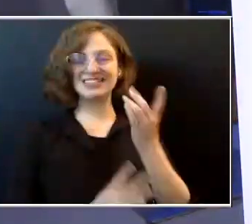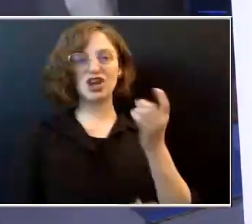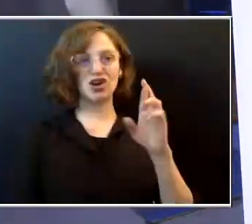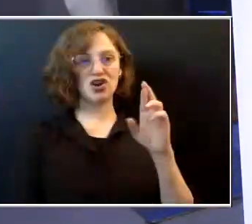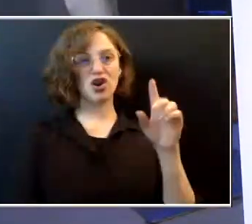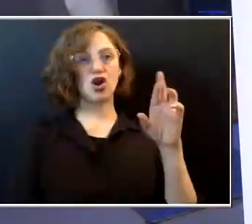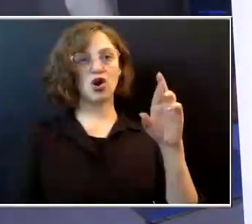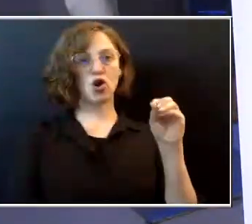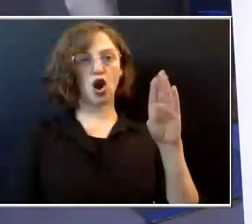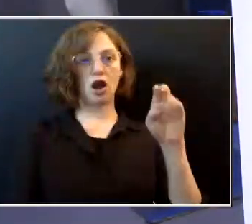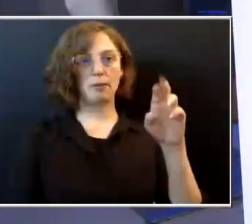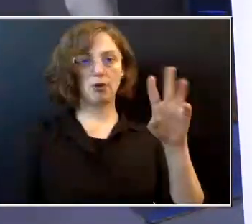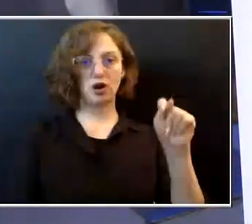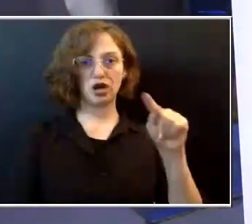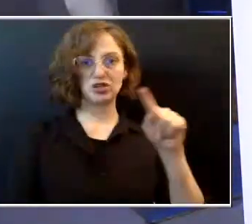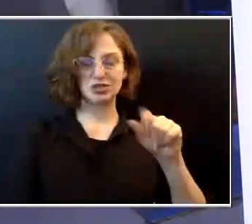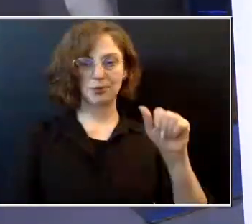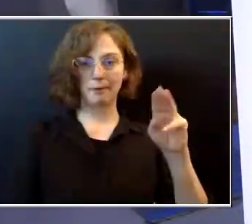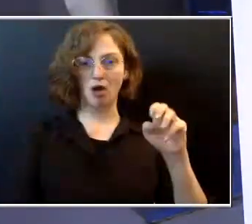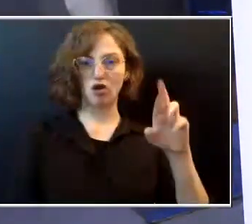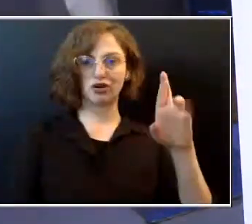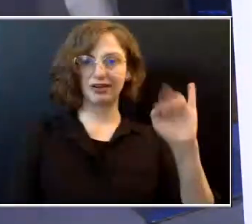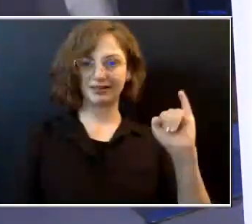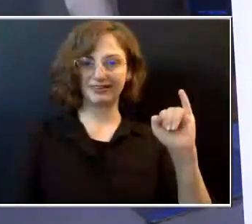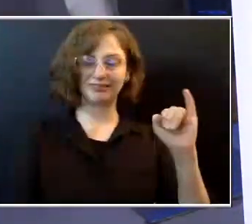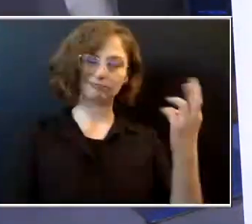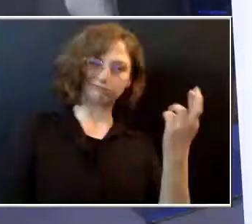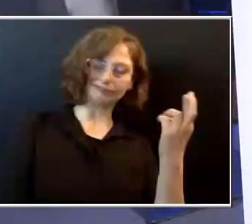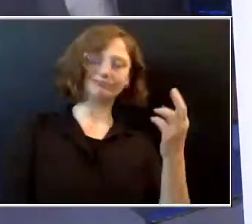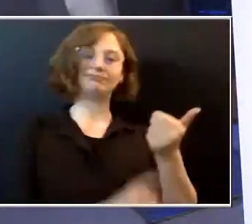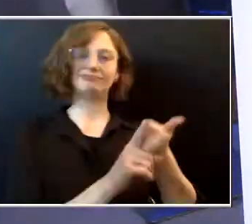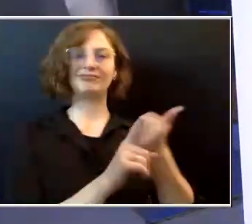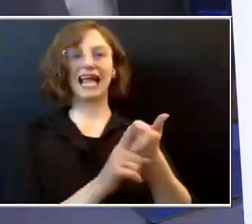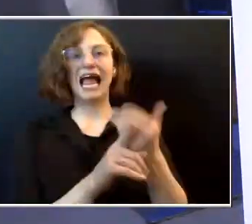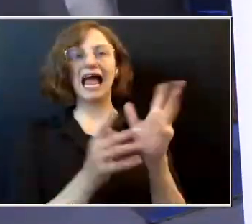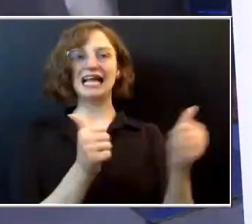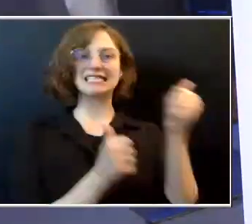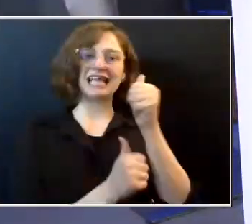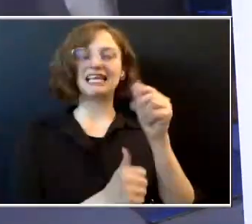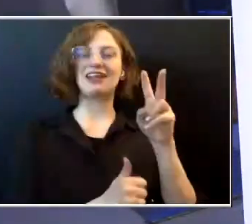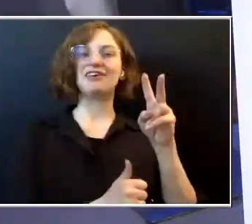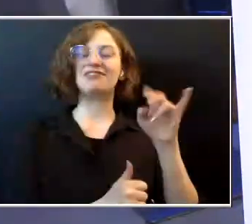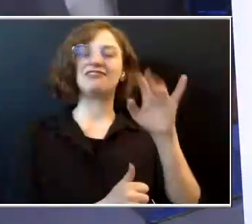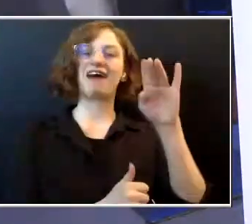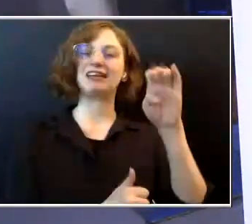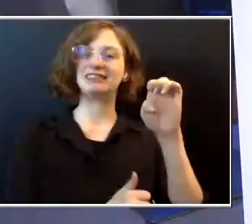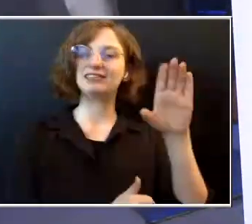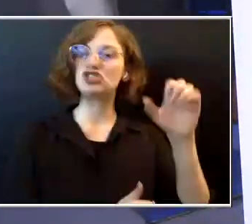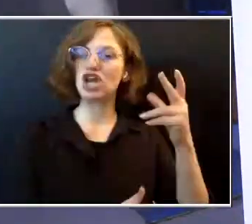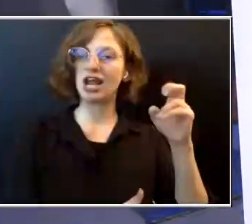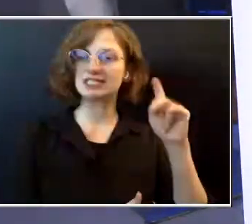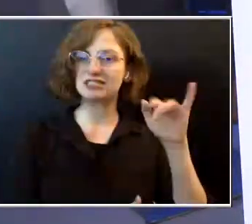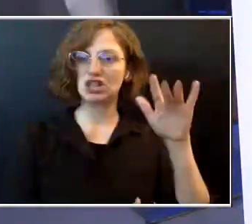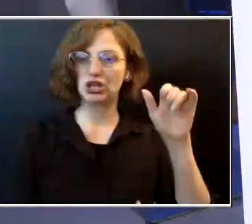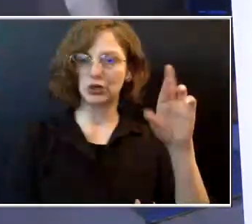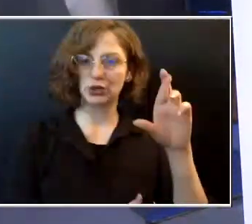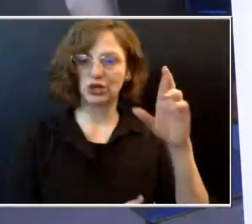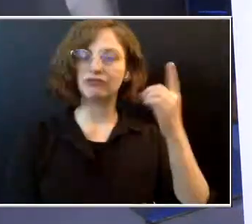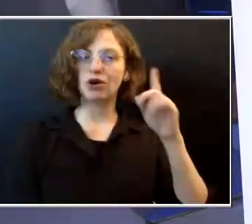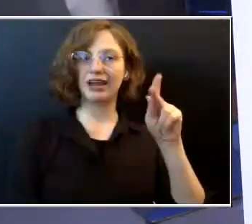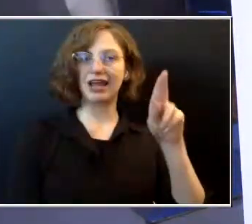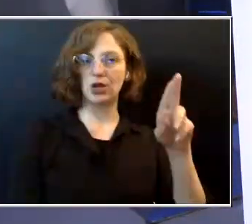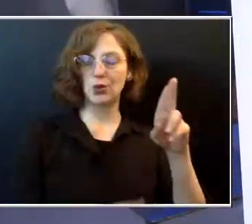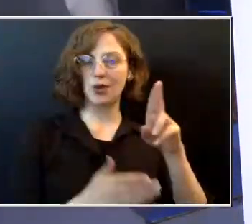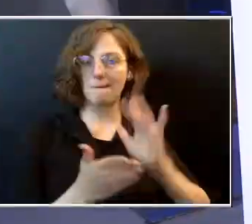friend of mine, happens to be the Executive Vice Chancellor of the KU Medical Center and a large part responsible for many of the changes we're seeing on some of those